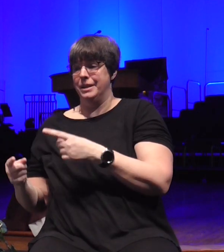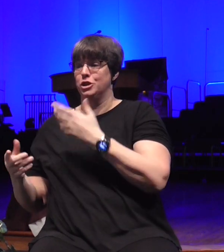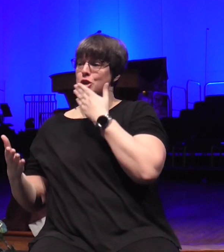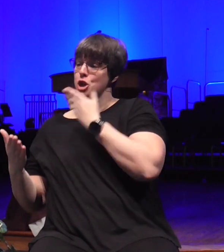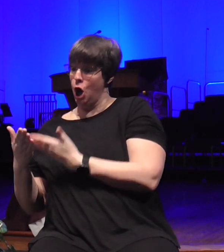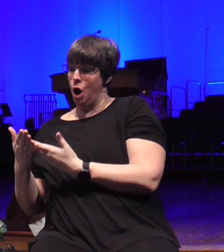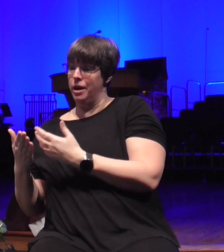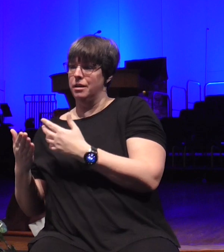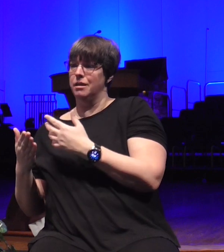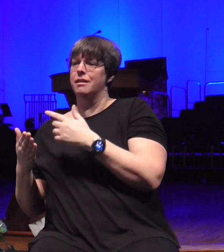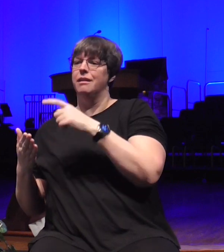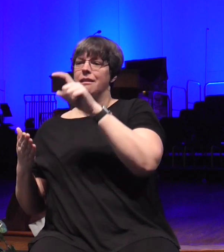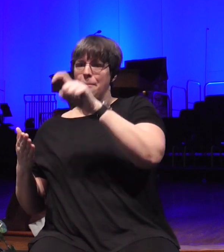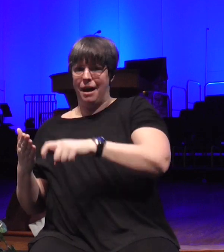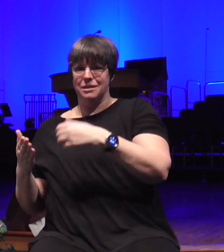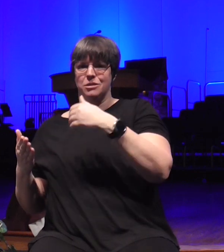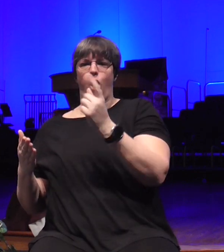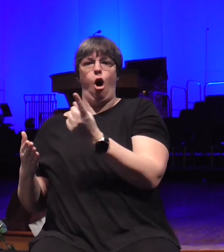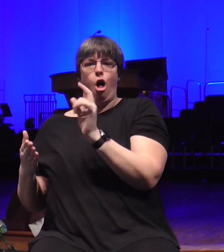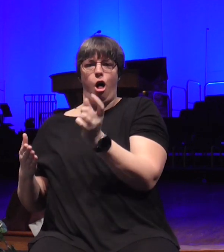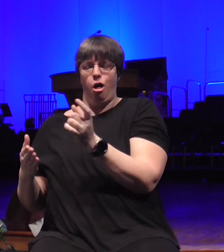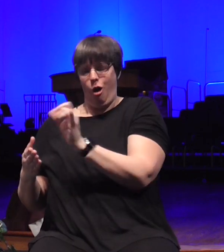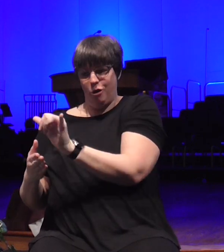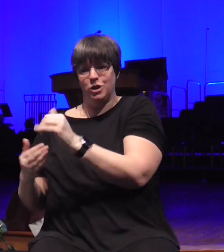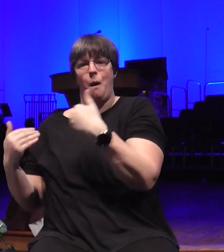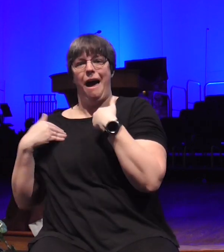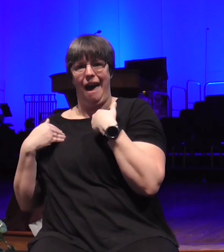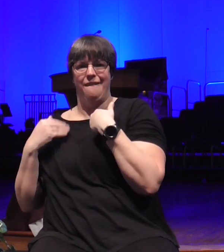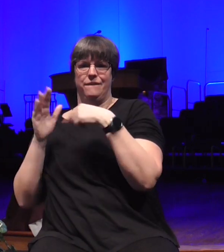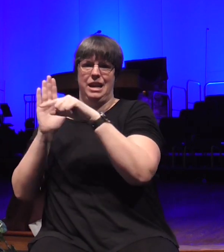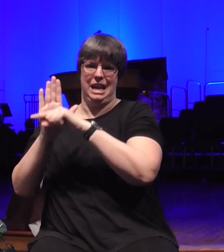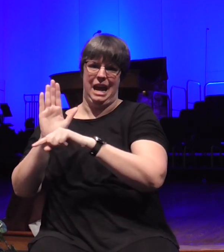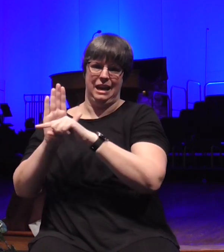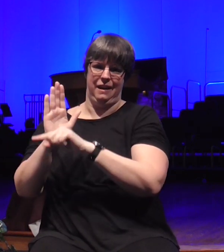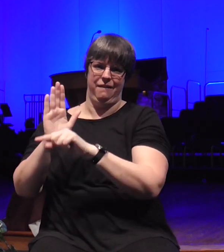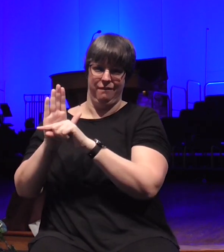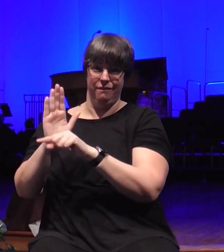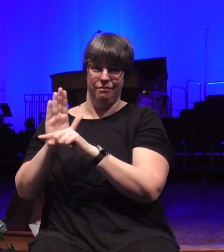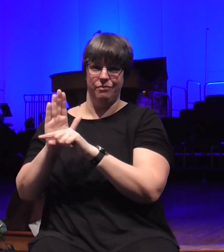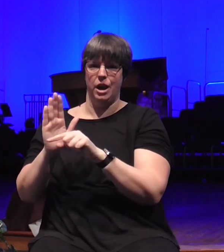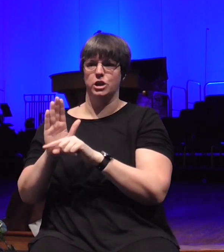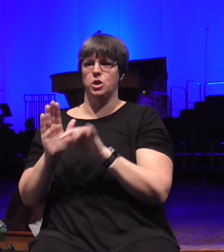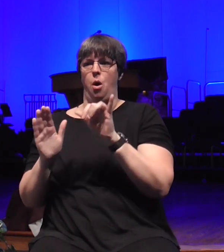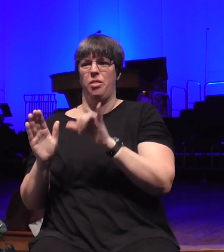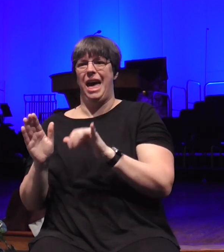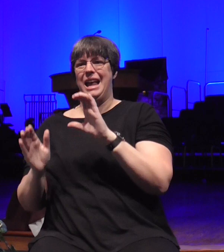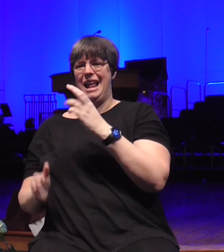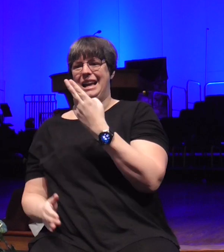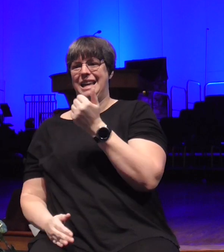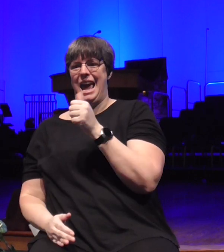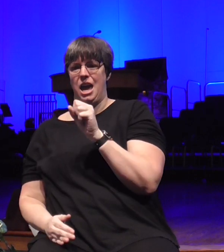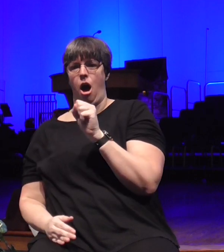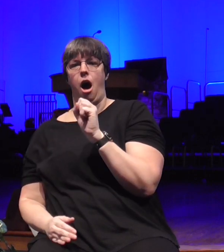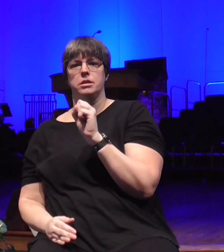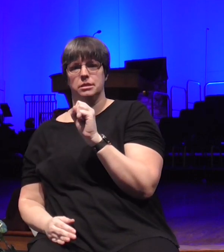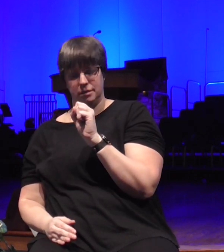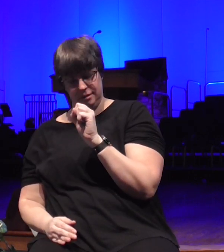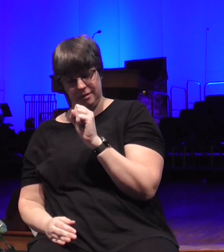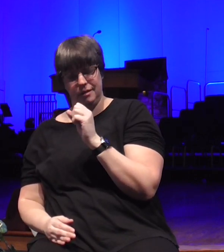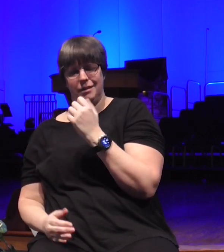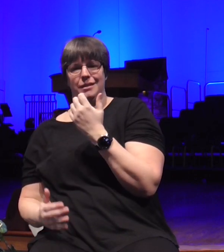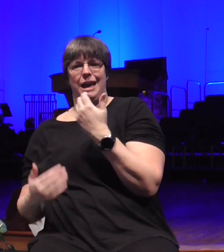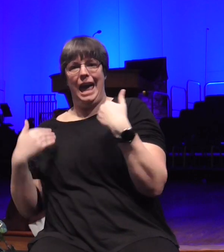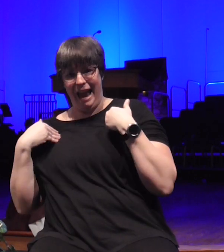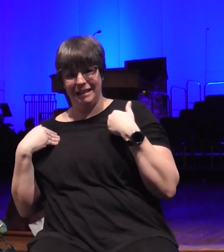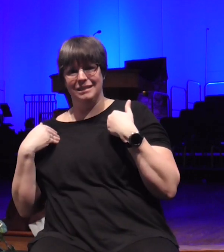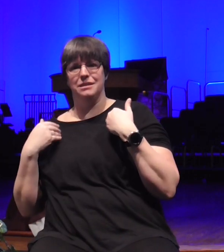even that which seemed disorder and chaotic produced a beautiful expression. More life. There's always more life on the other